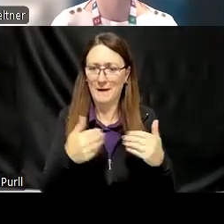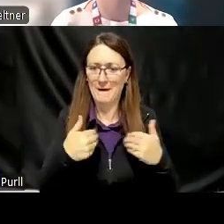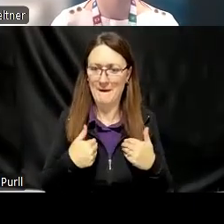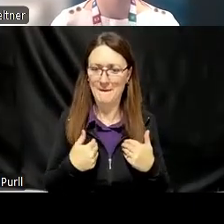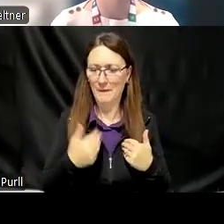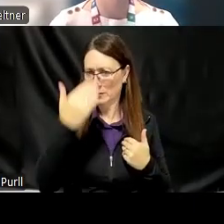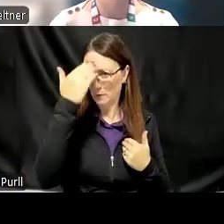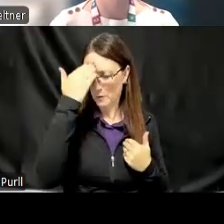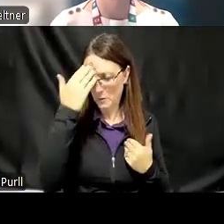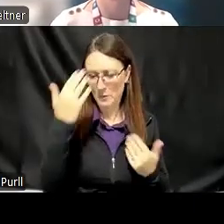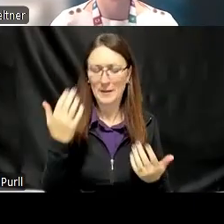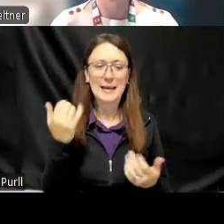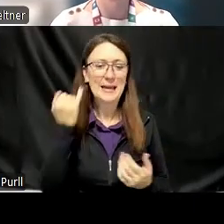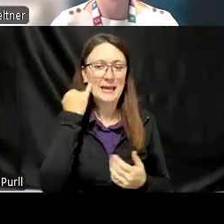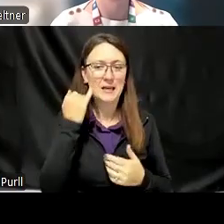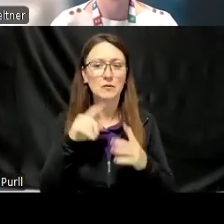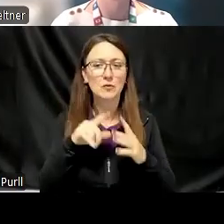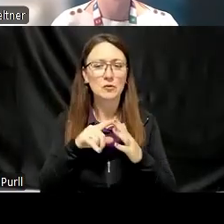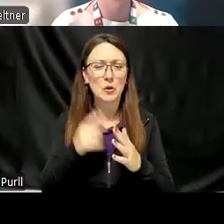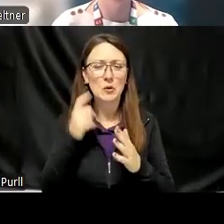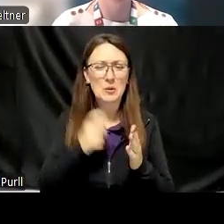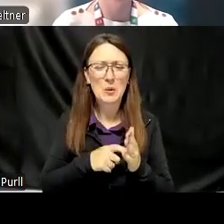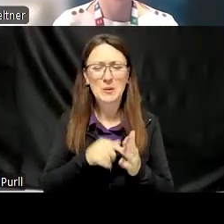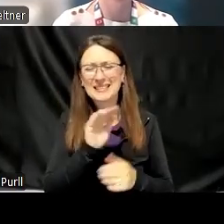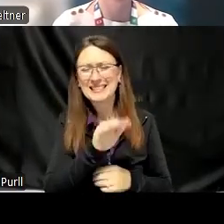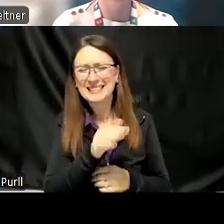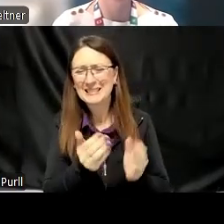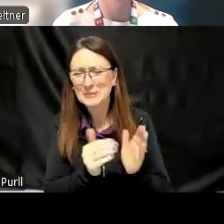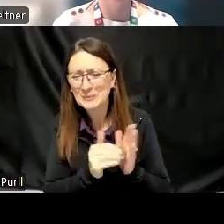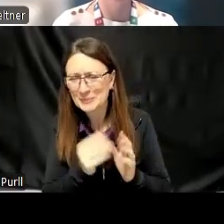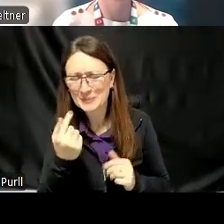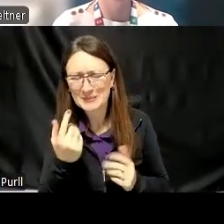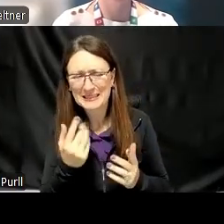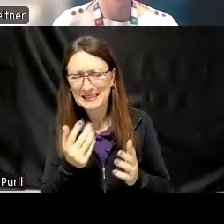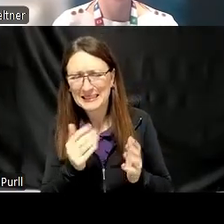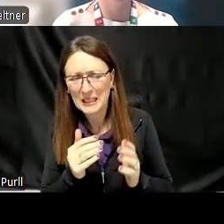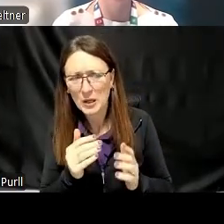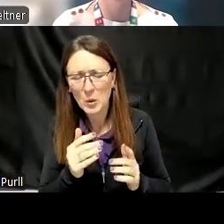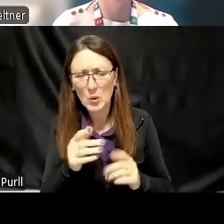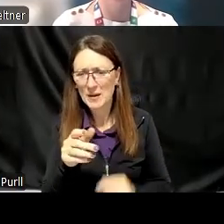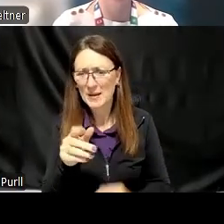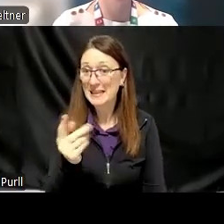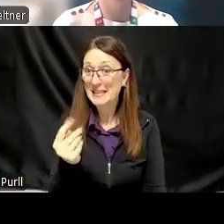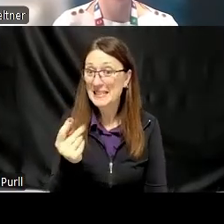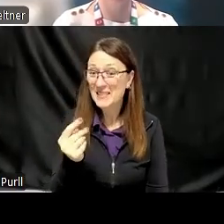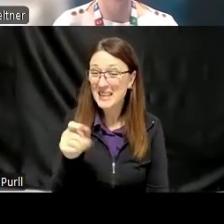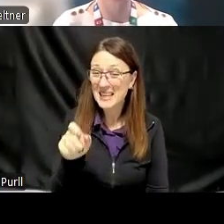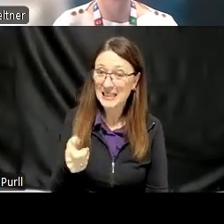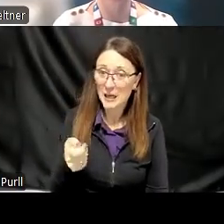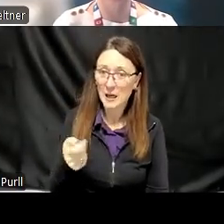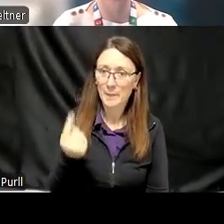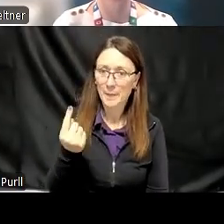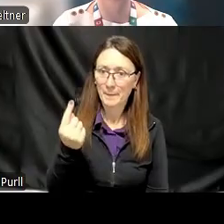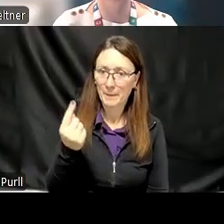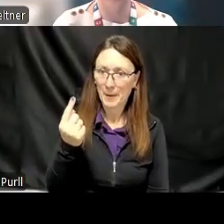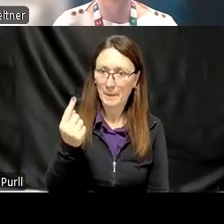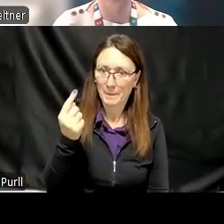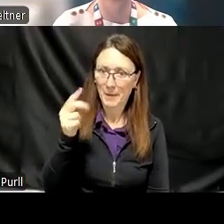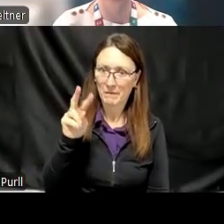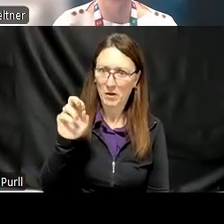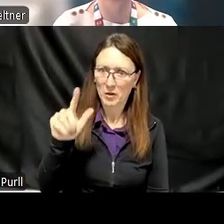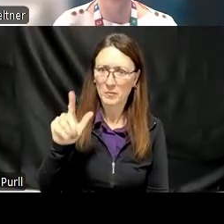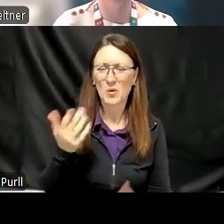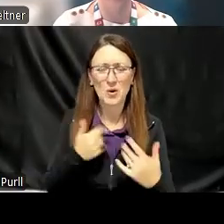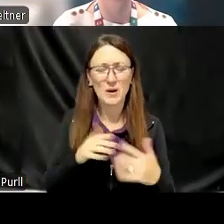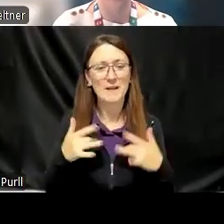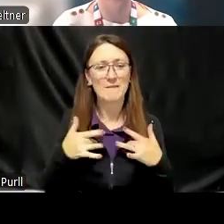If you've noticed that you're asking people to repeat or turning up the TV or feeling really tired after conversations or